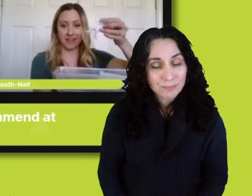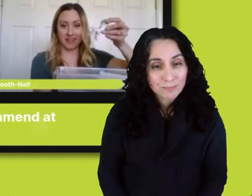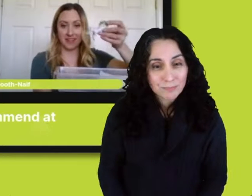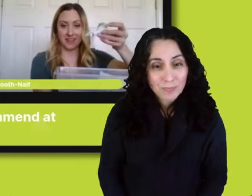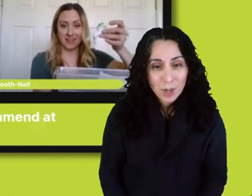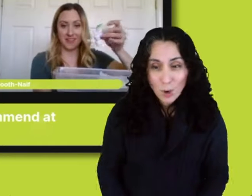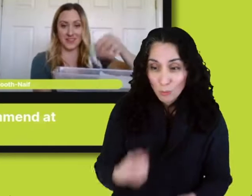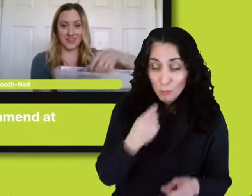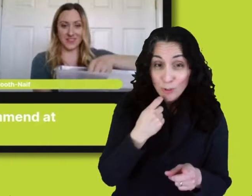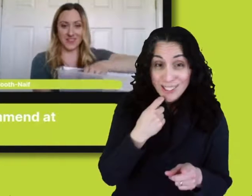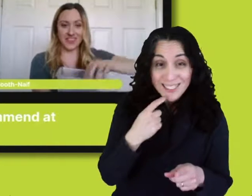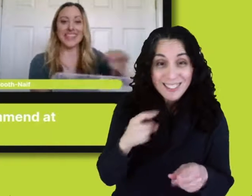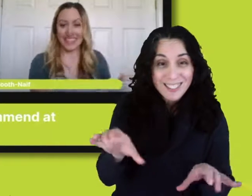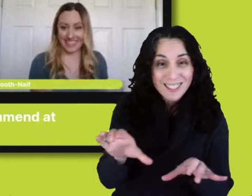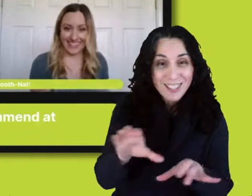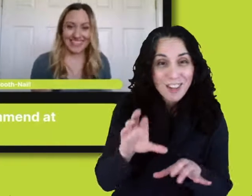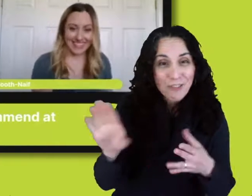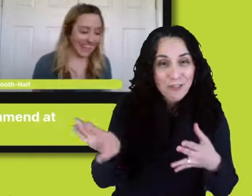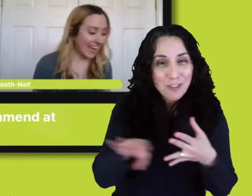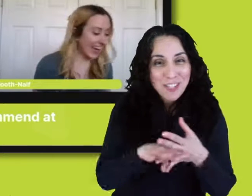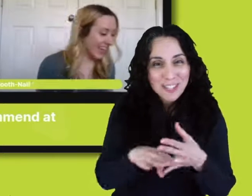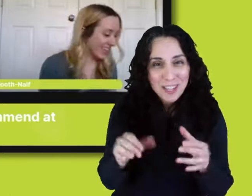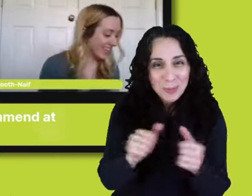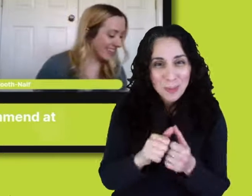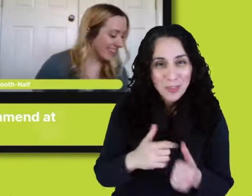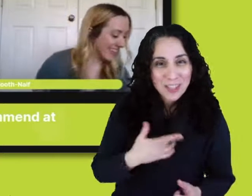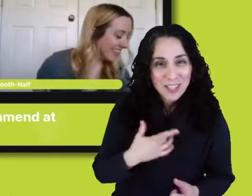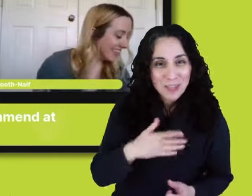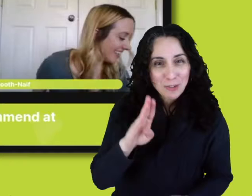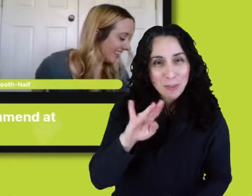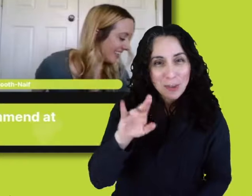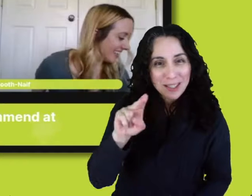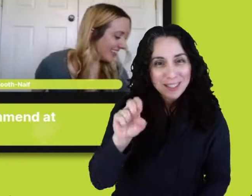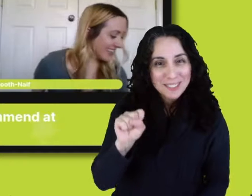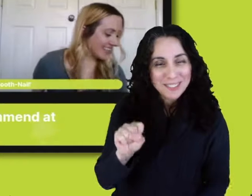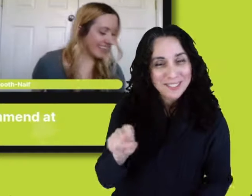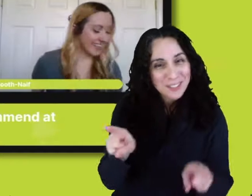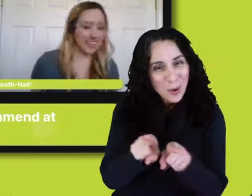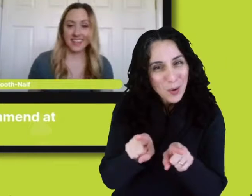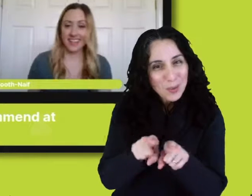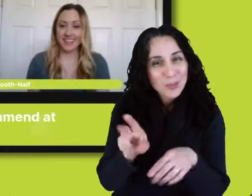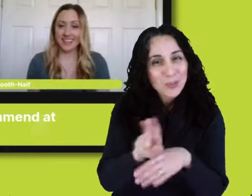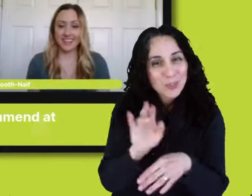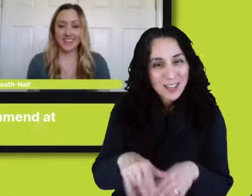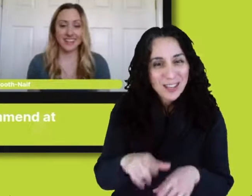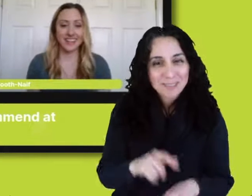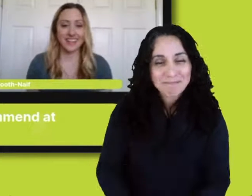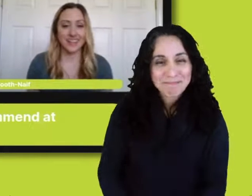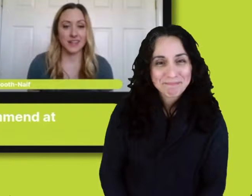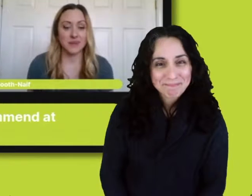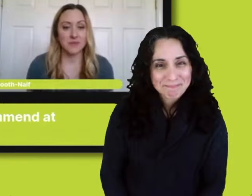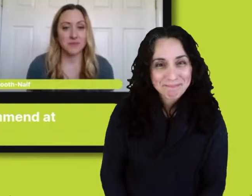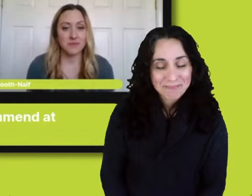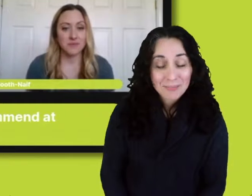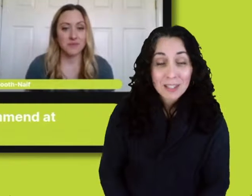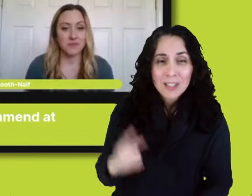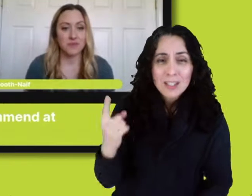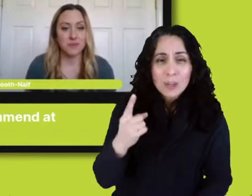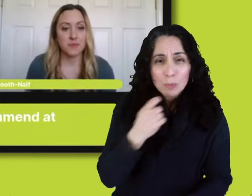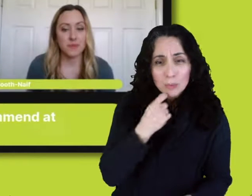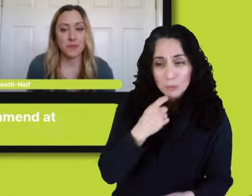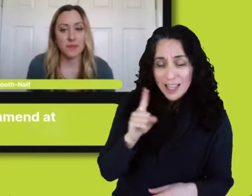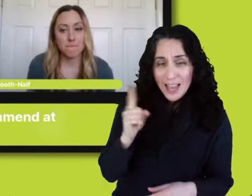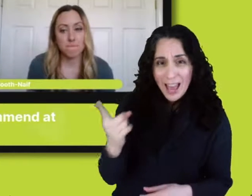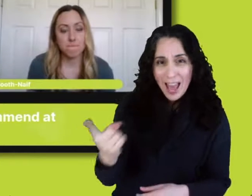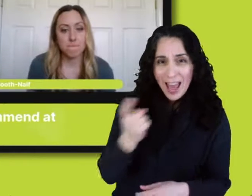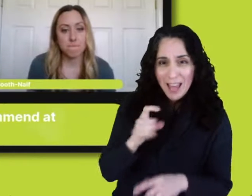did a recess with a sensory bin, so that's cool to see that you are also using those. Someone just asked, what